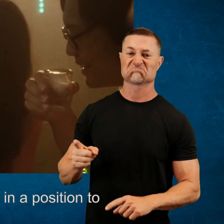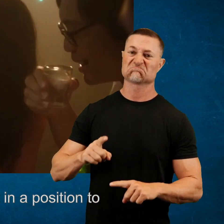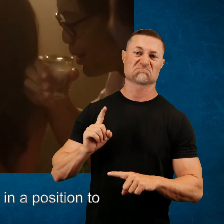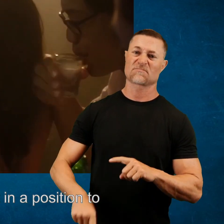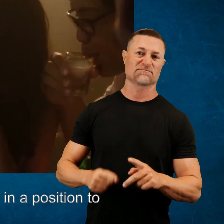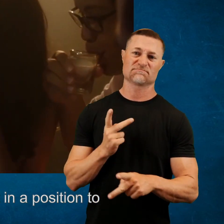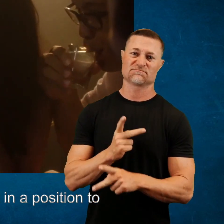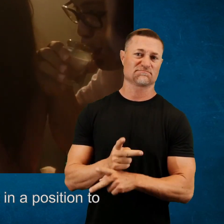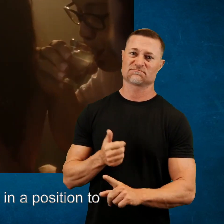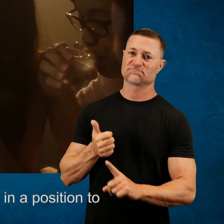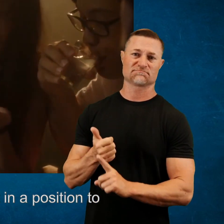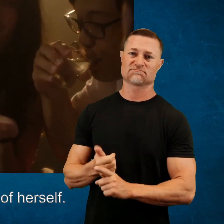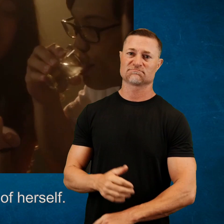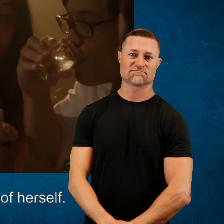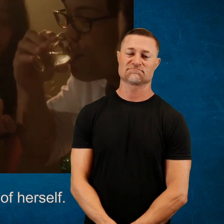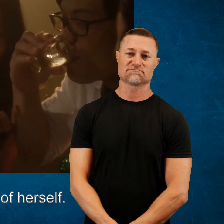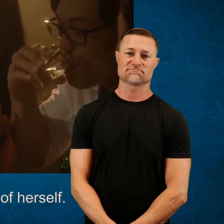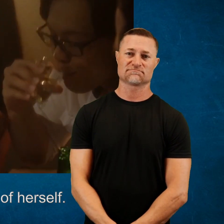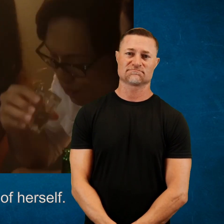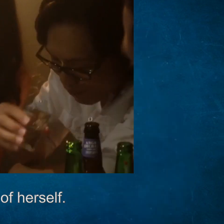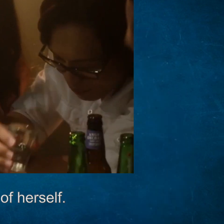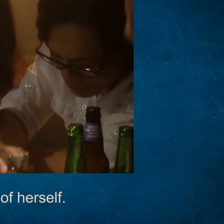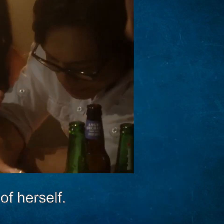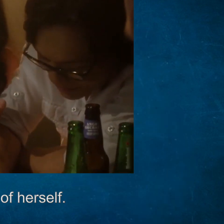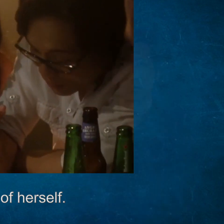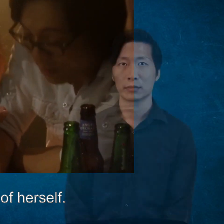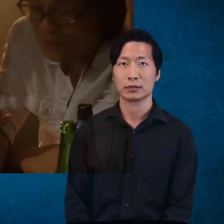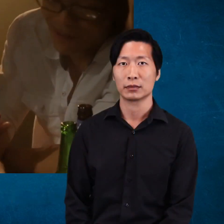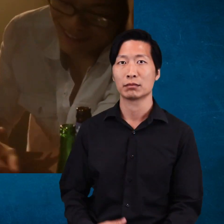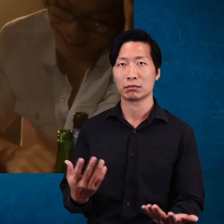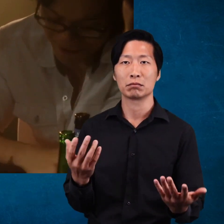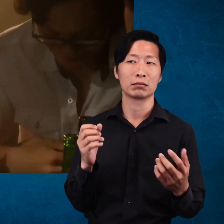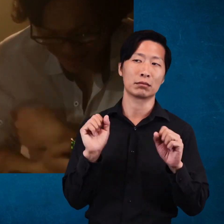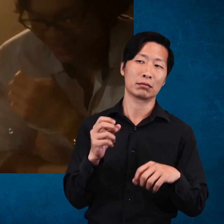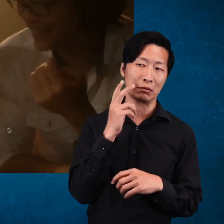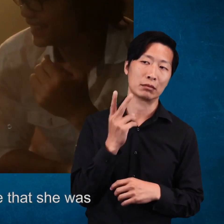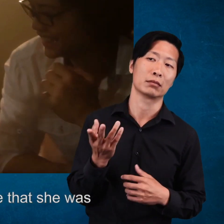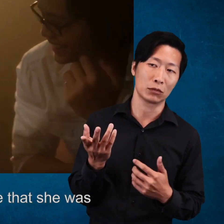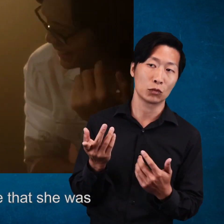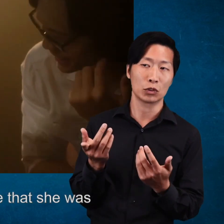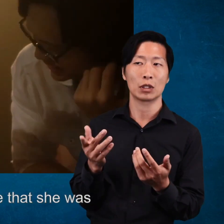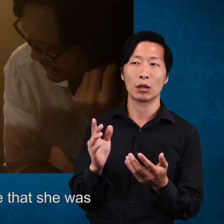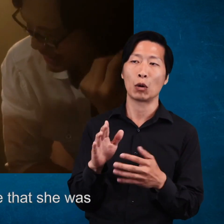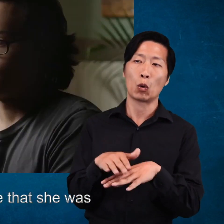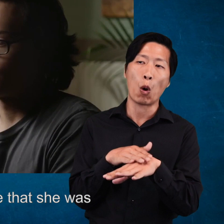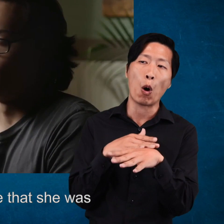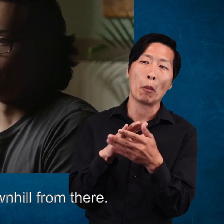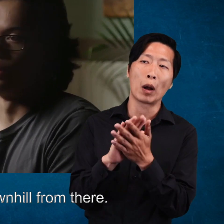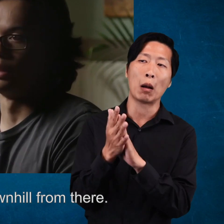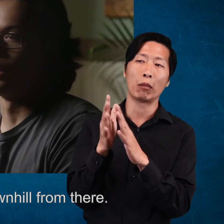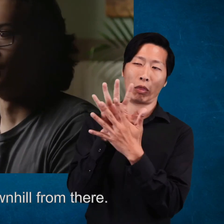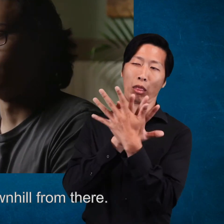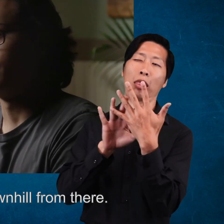in a position to take care of herself. You are the best, yeah. You could see that she was